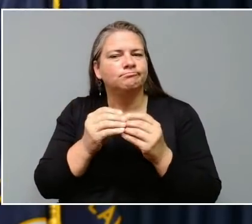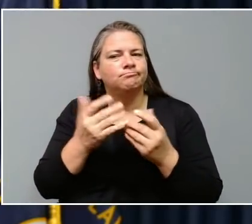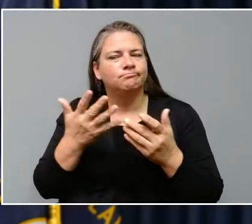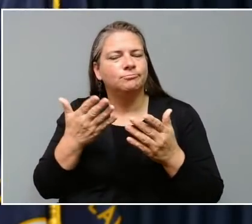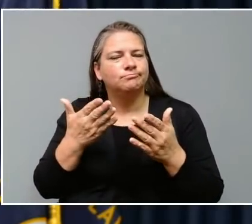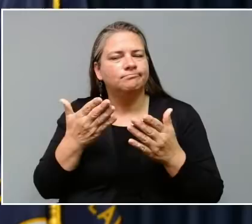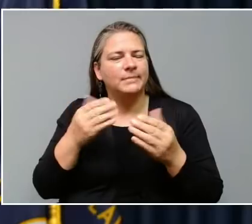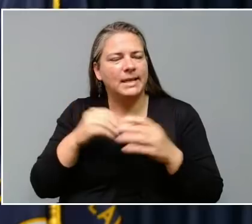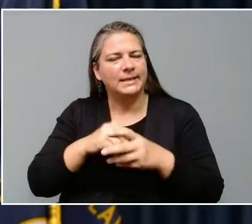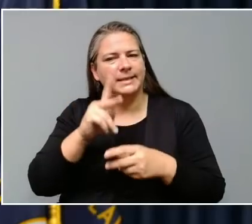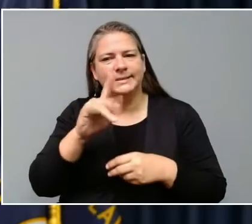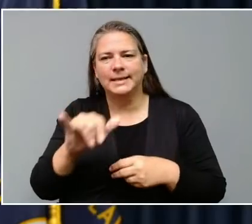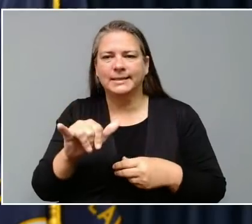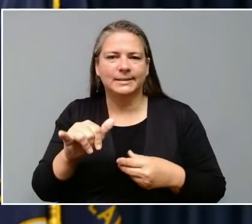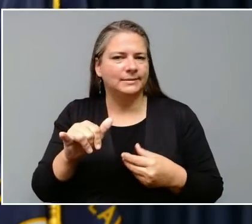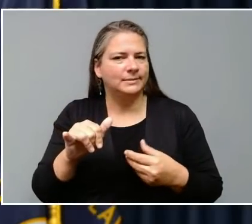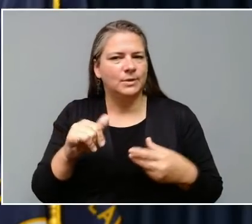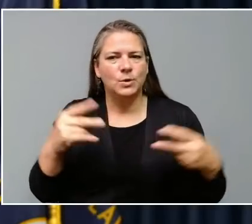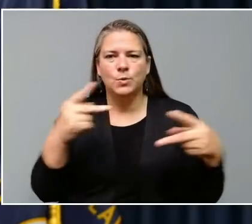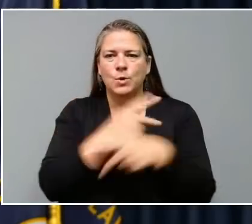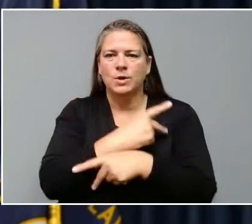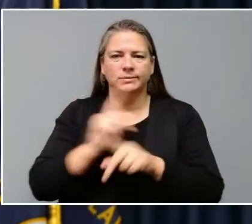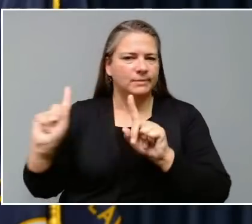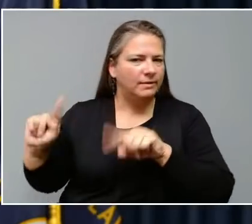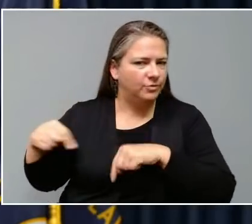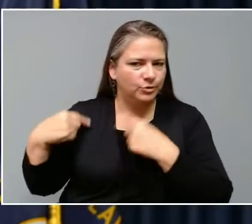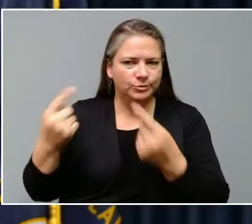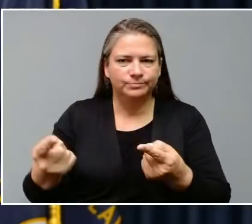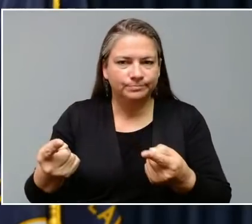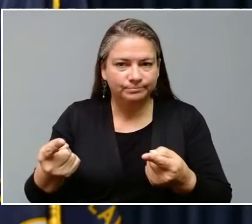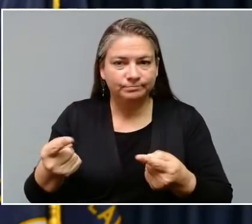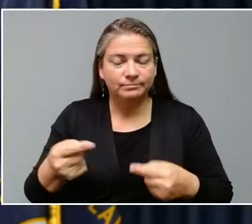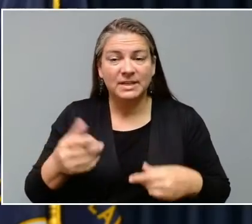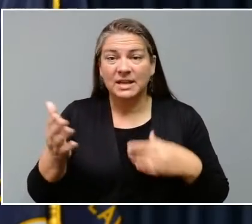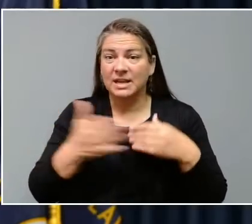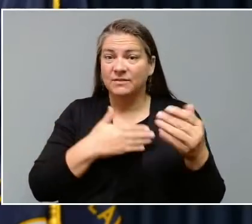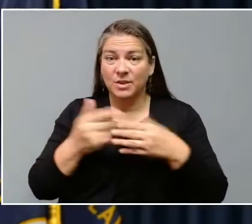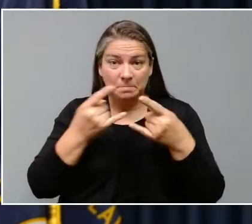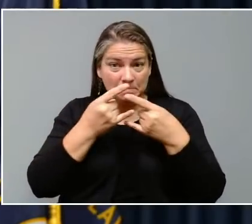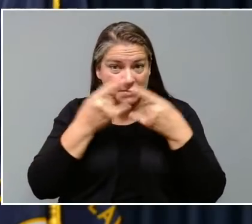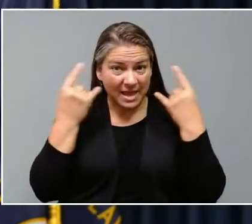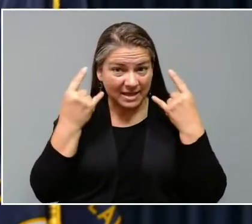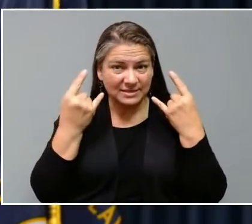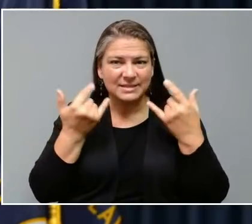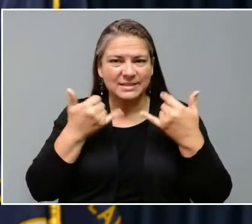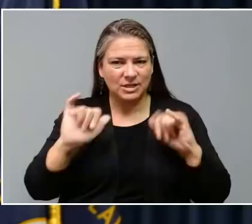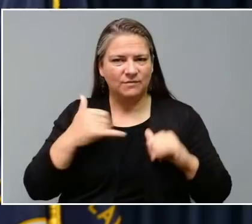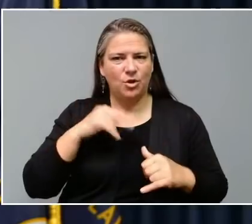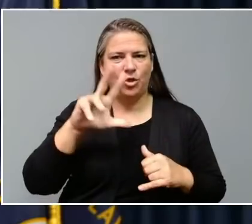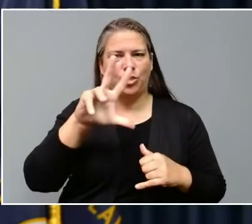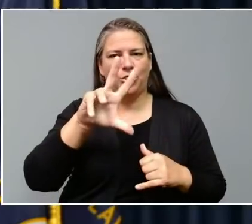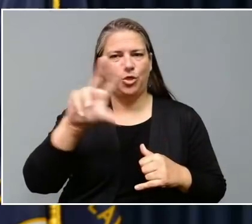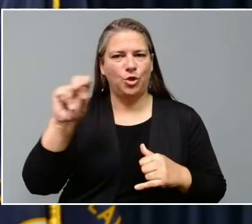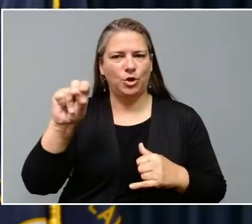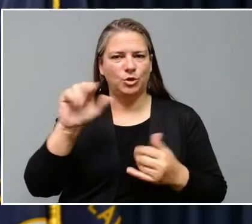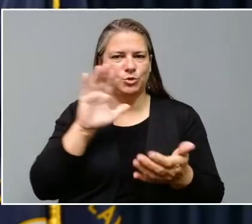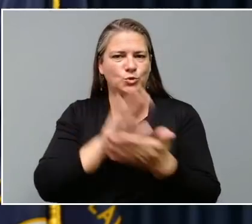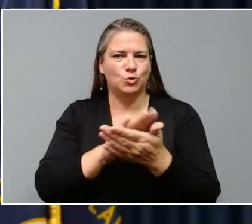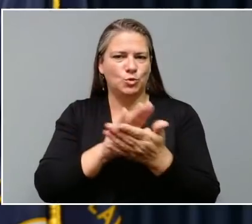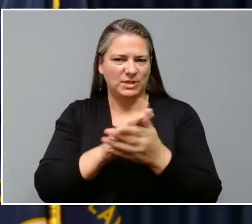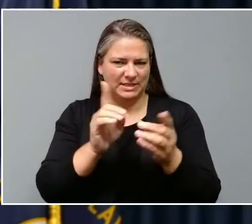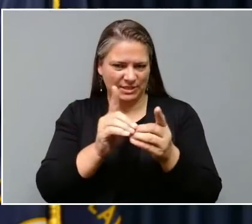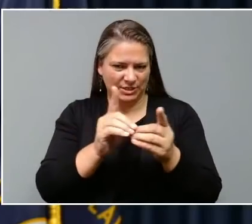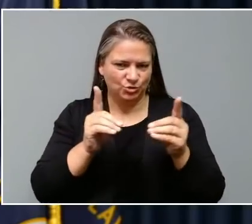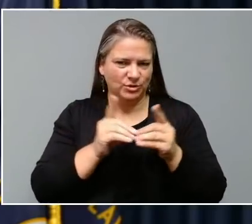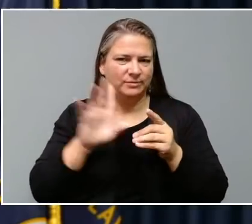never seen. Even with universal masking, we now have 30 school districts that have had to pause at least